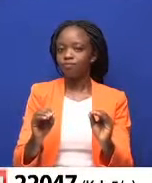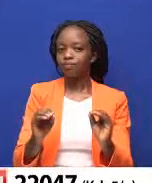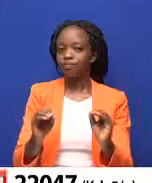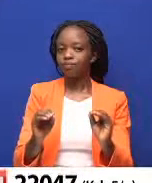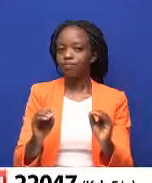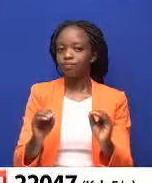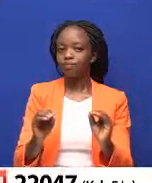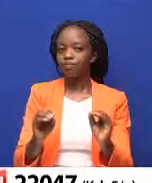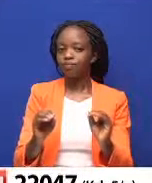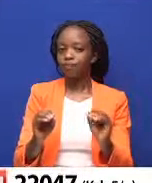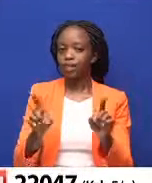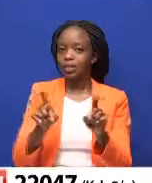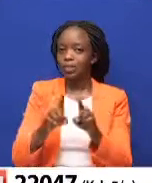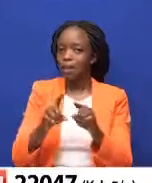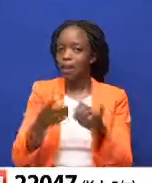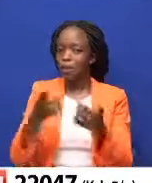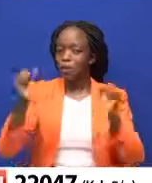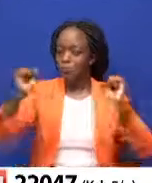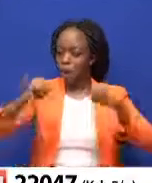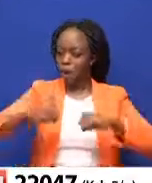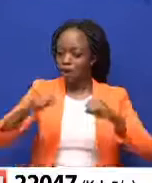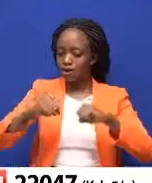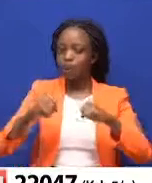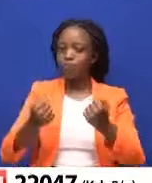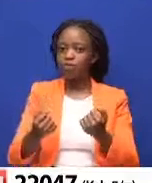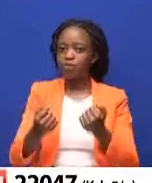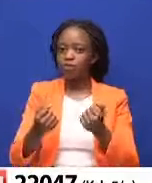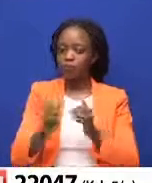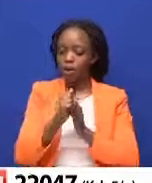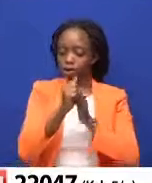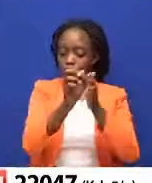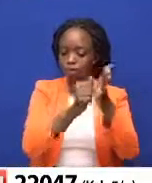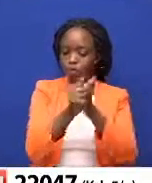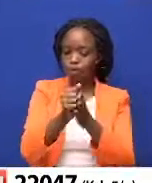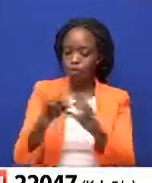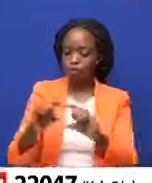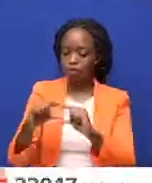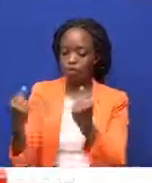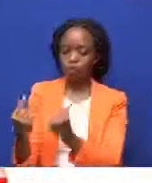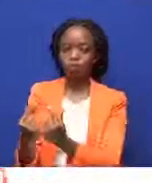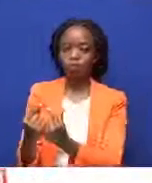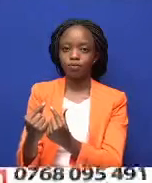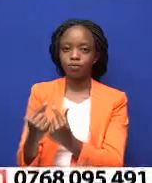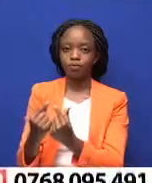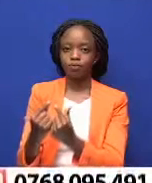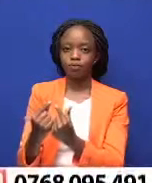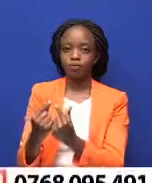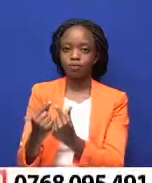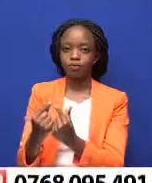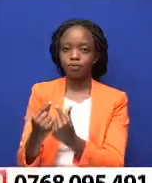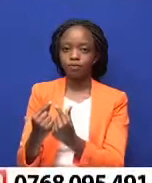Sat down and unanimously agreed to overhaul the leadership at the party.